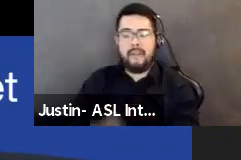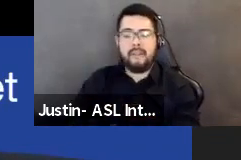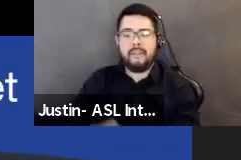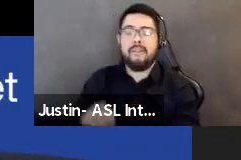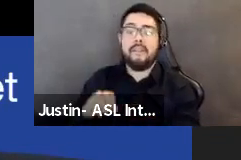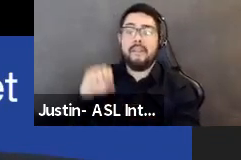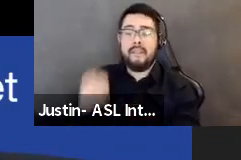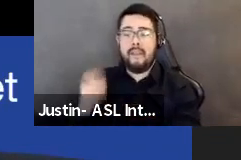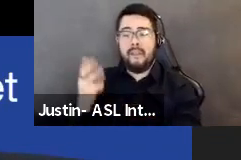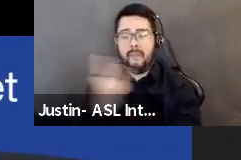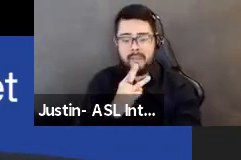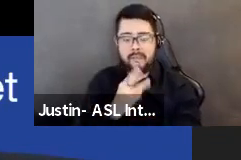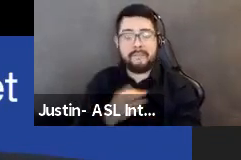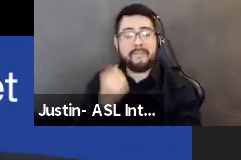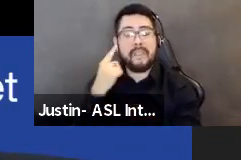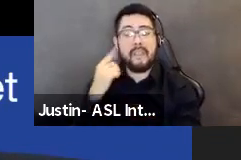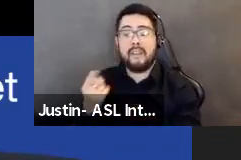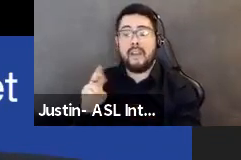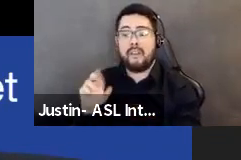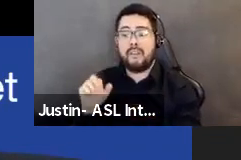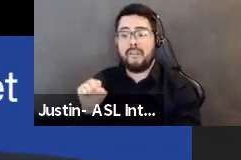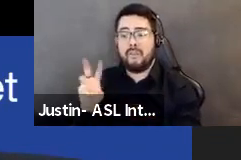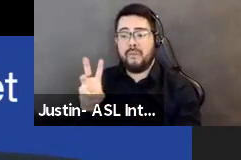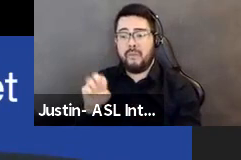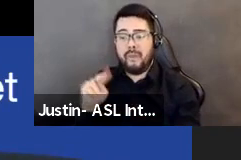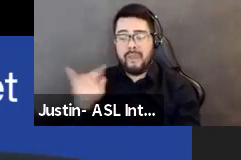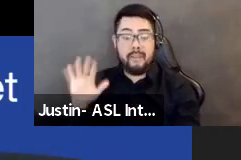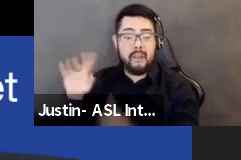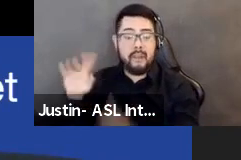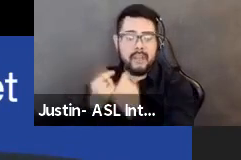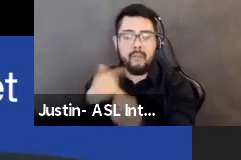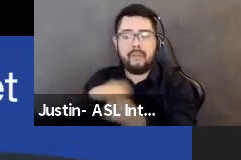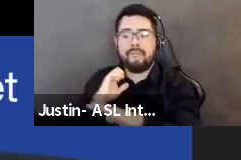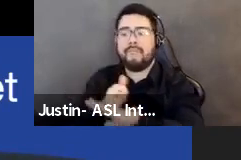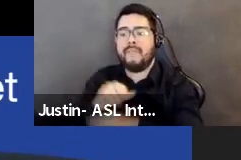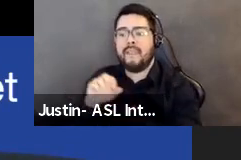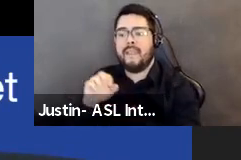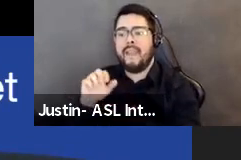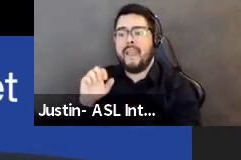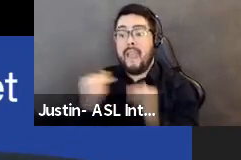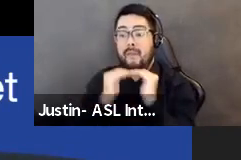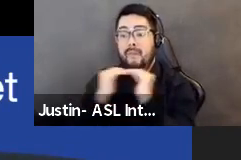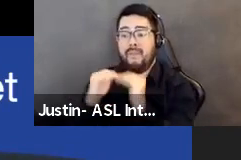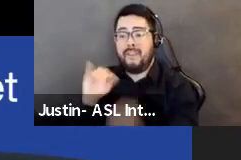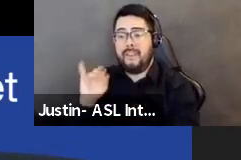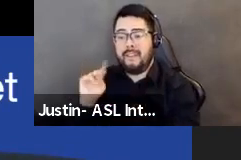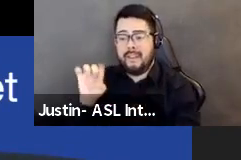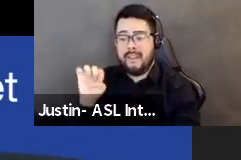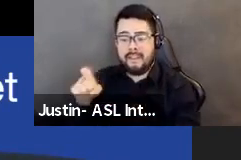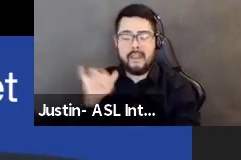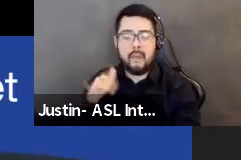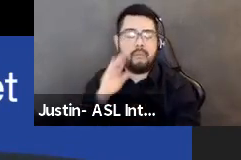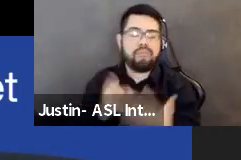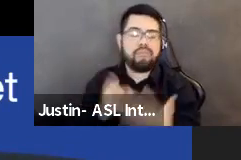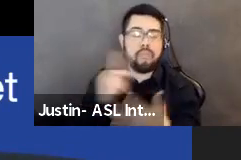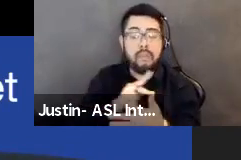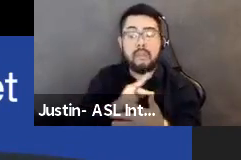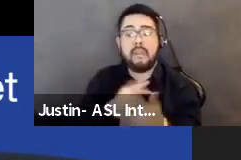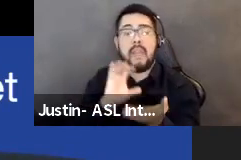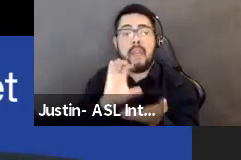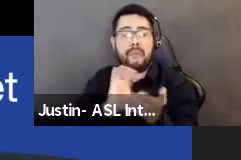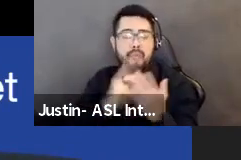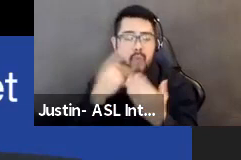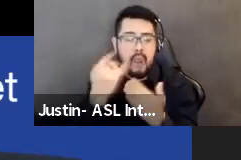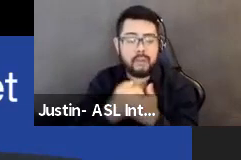sweeney and his team we set out to create an equity index that would prioritize necessary capital projects in areas of our